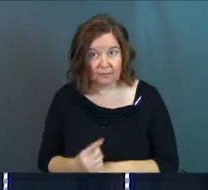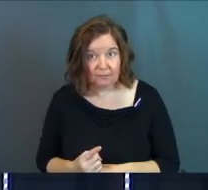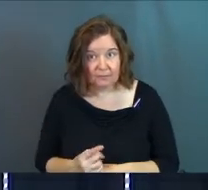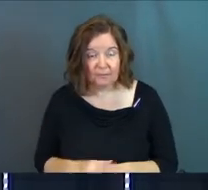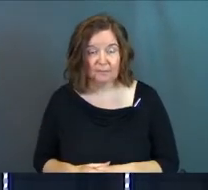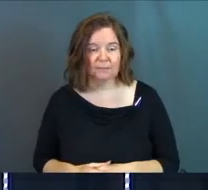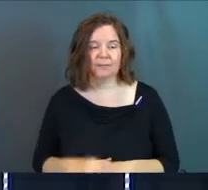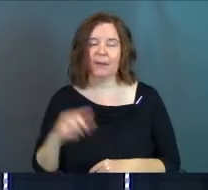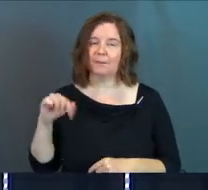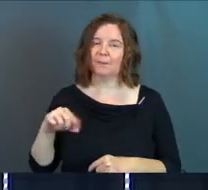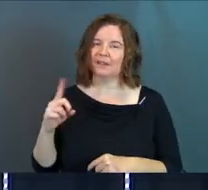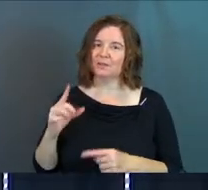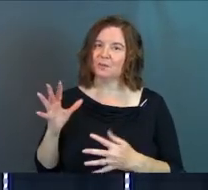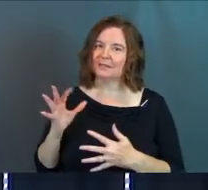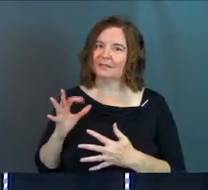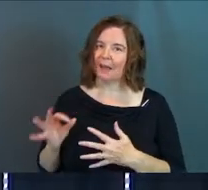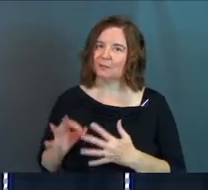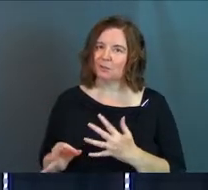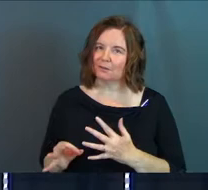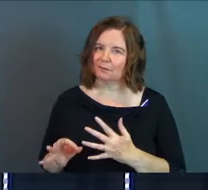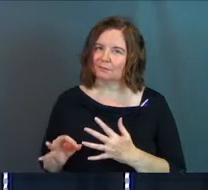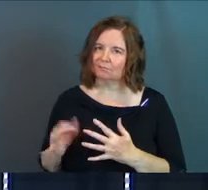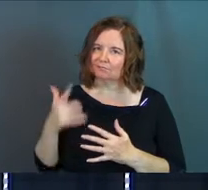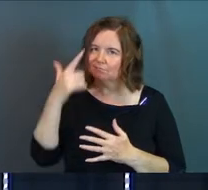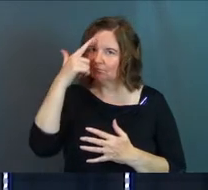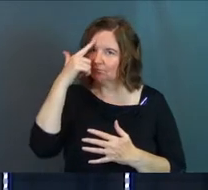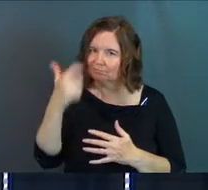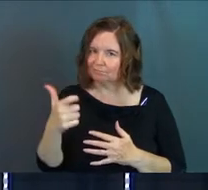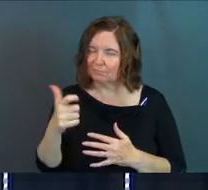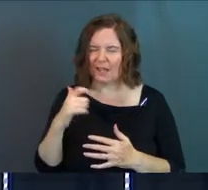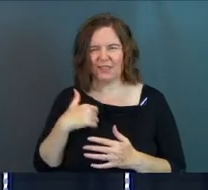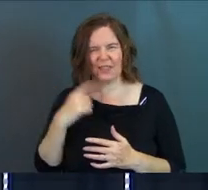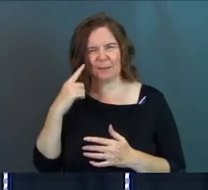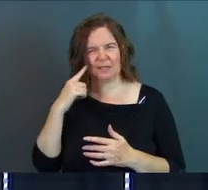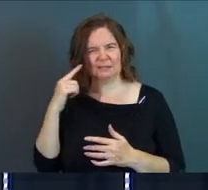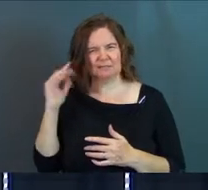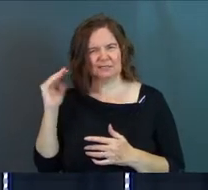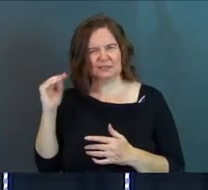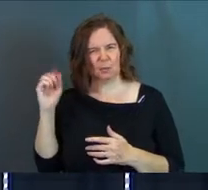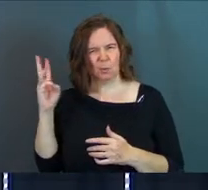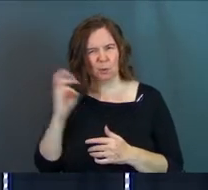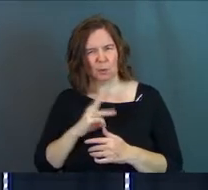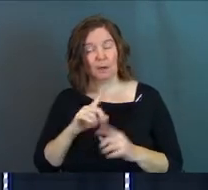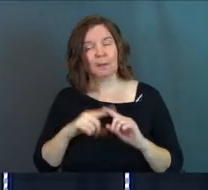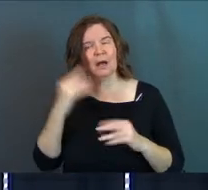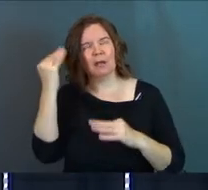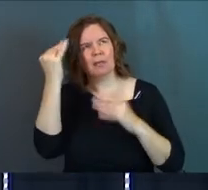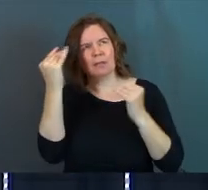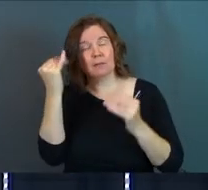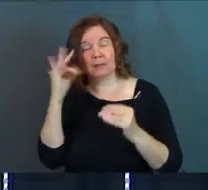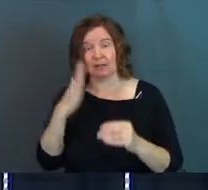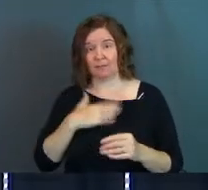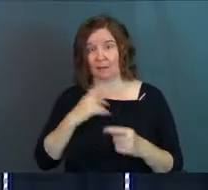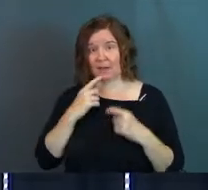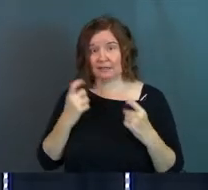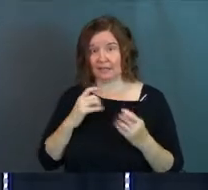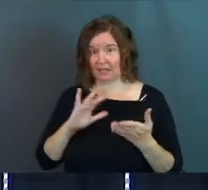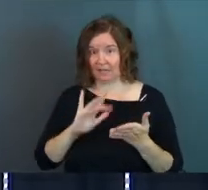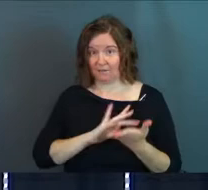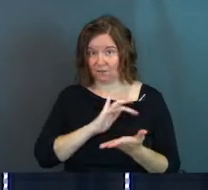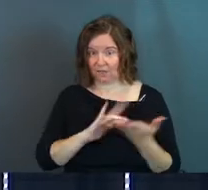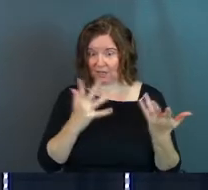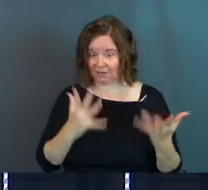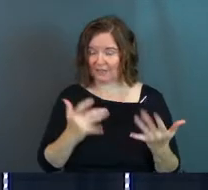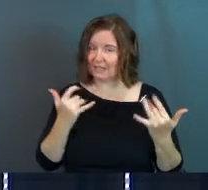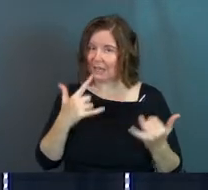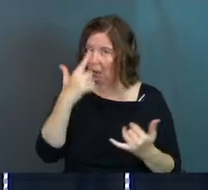But this one's optional. And that might sound weird to you, but But think about it. It's like, if my sin is forgiven,